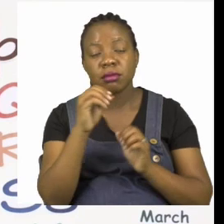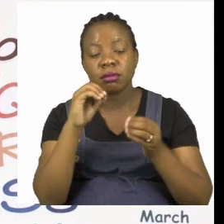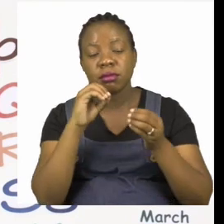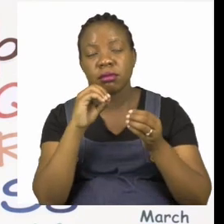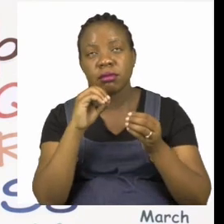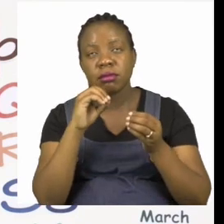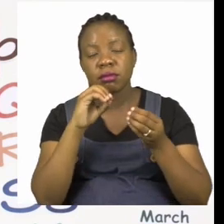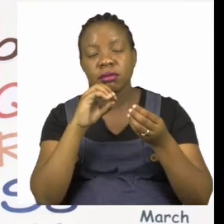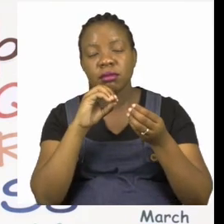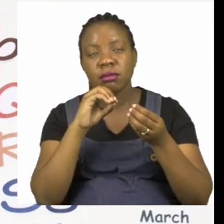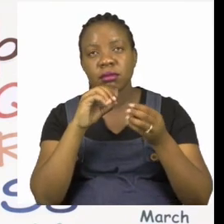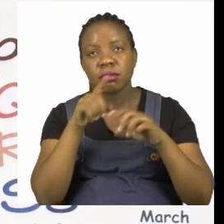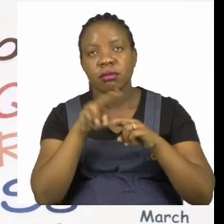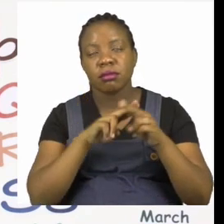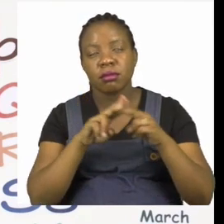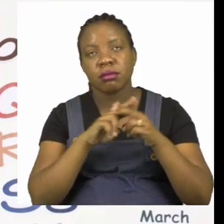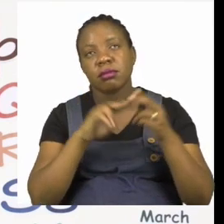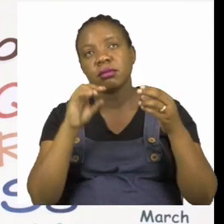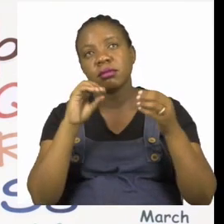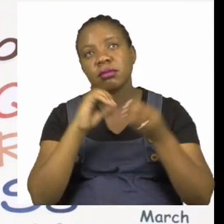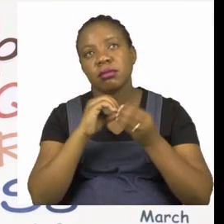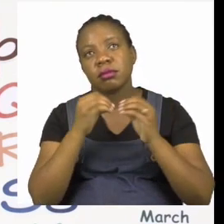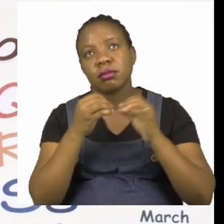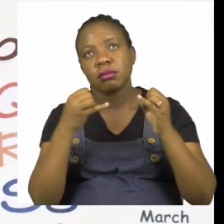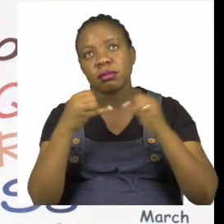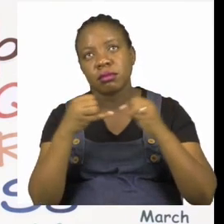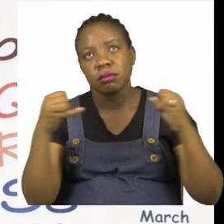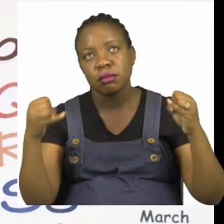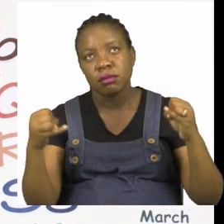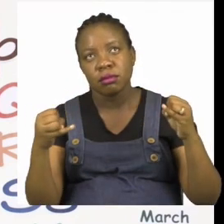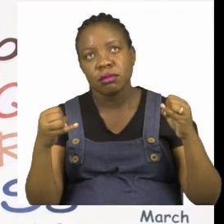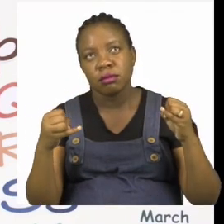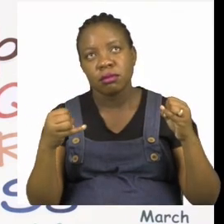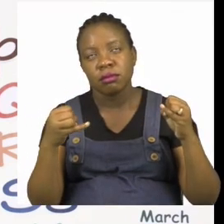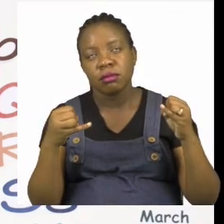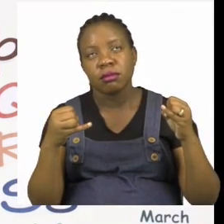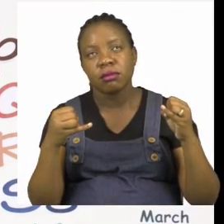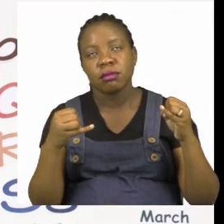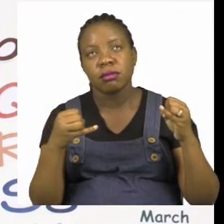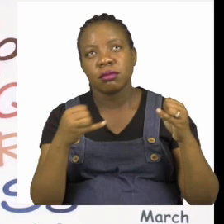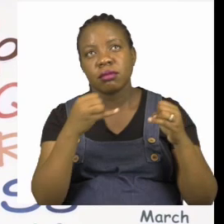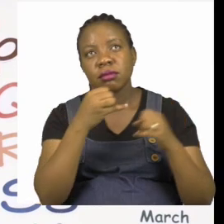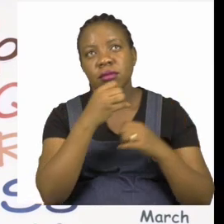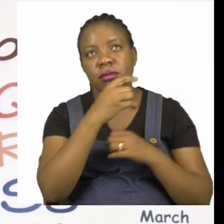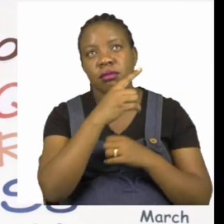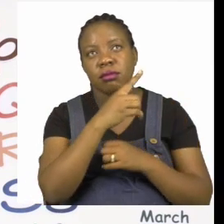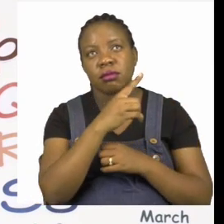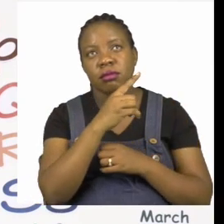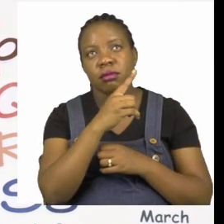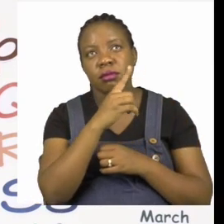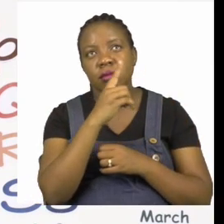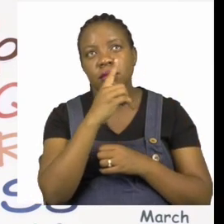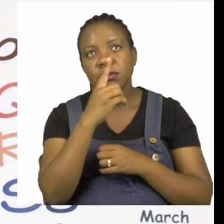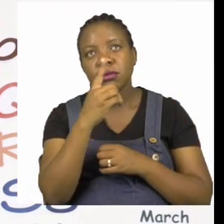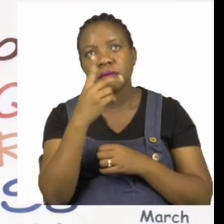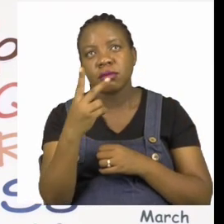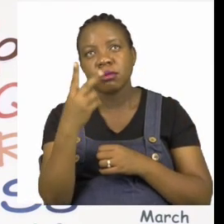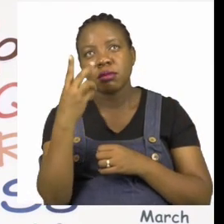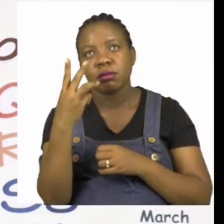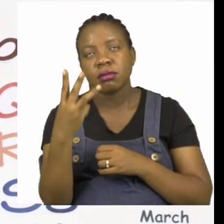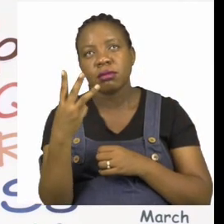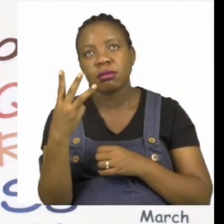count normally all the way to 18. Let's go. 1,